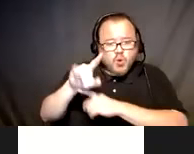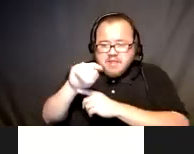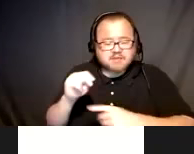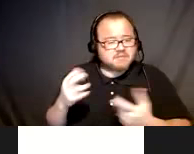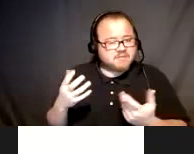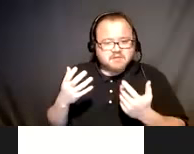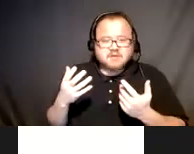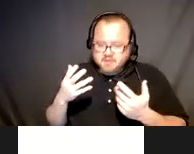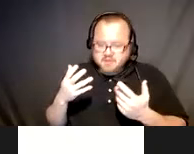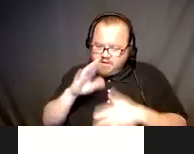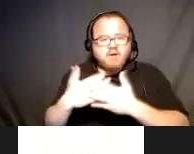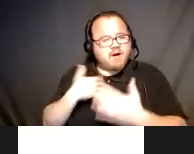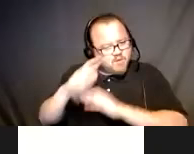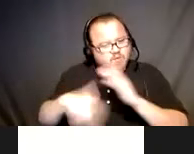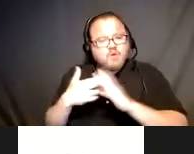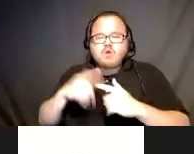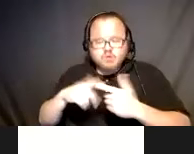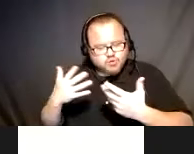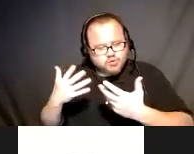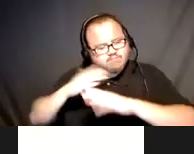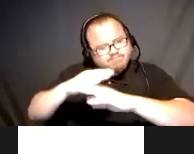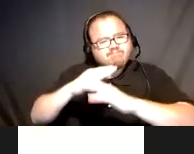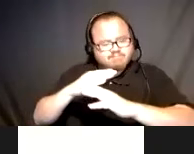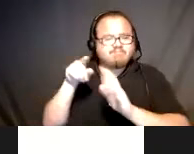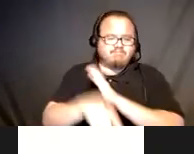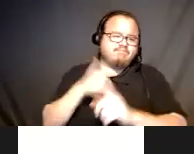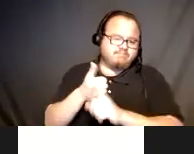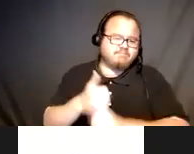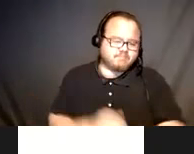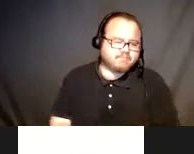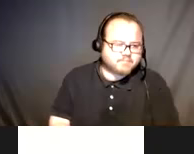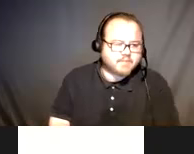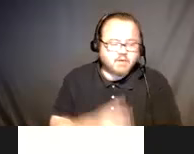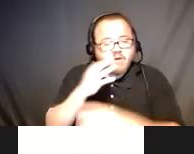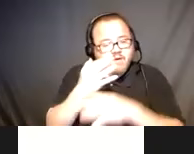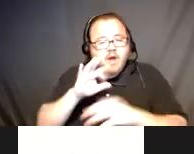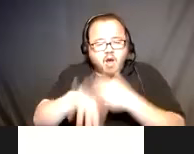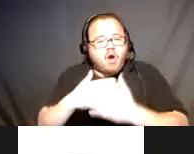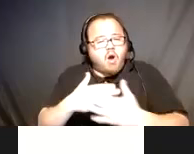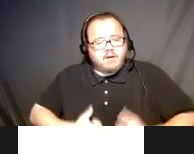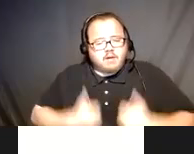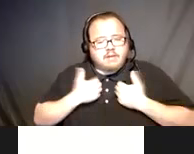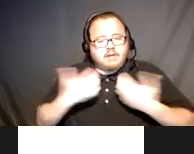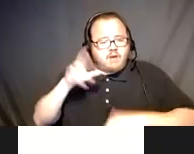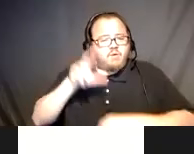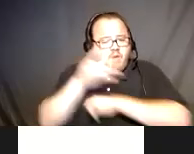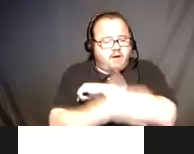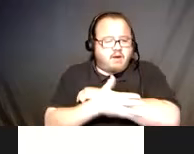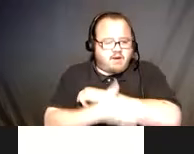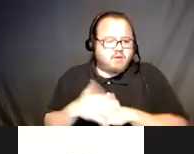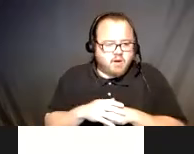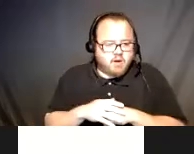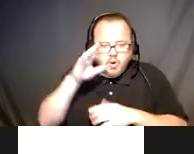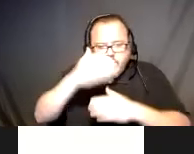has a role to play in suicide prevention. The trainings, which are free to Riverside County residents, do more than just offer a window into